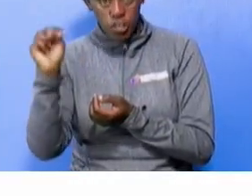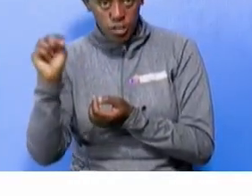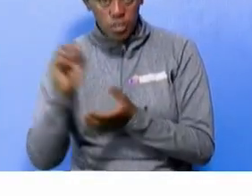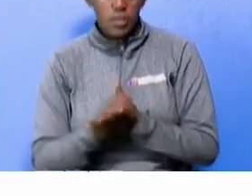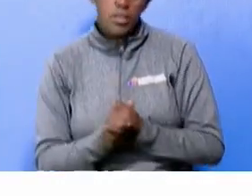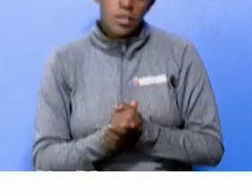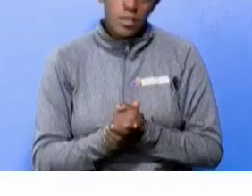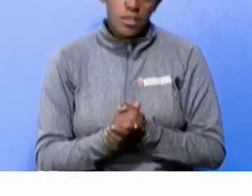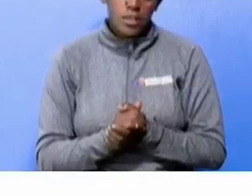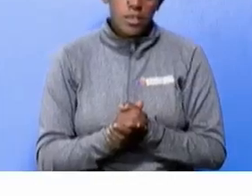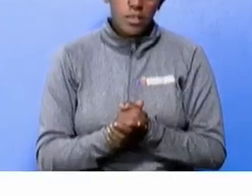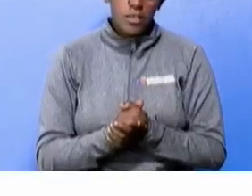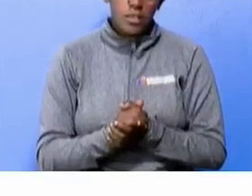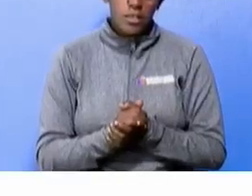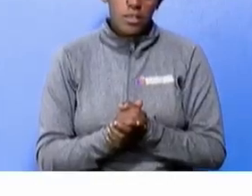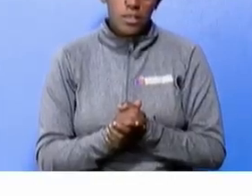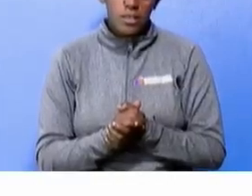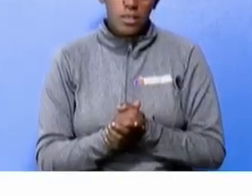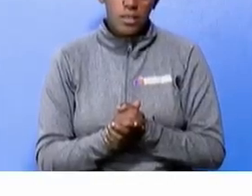This is lesson